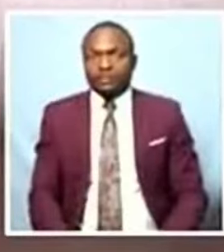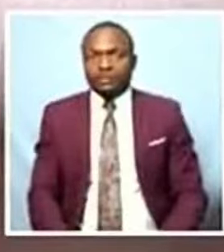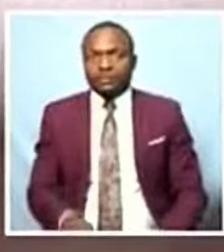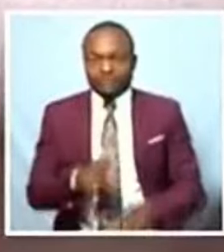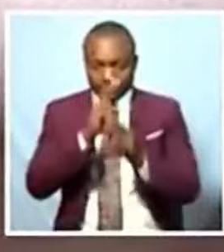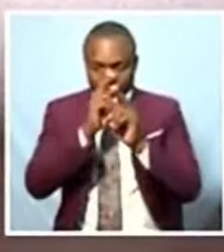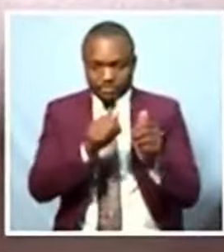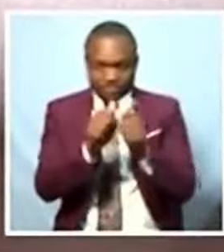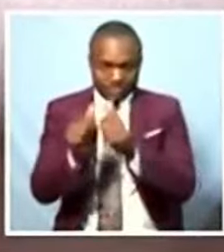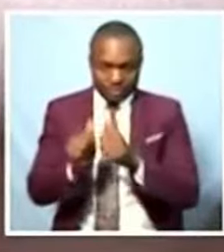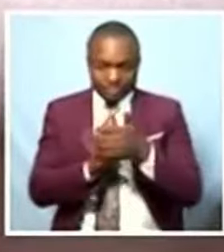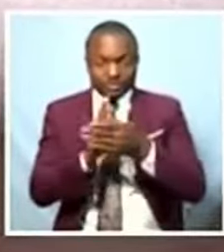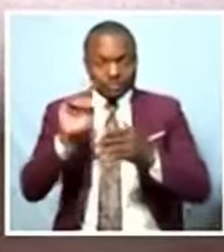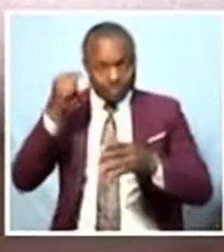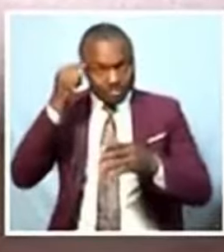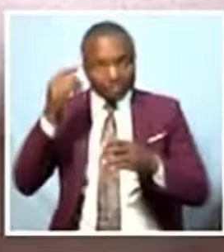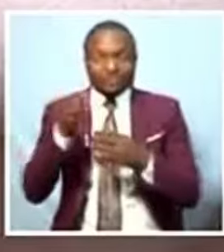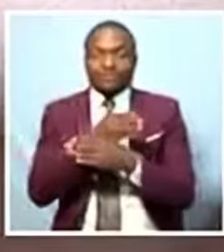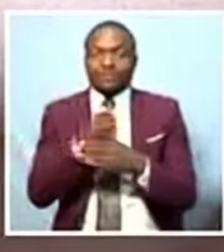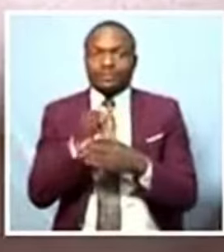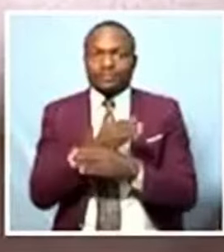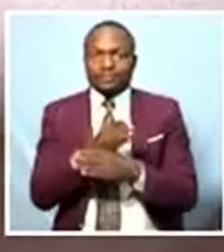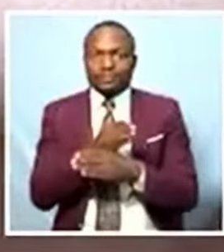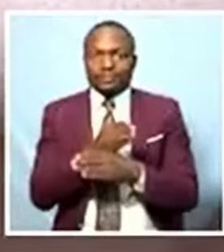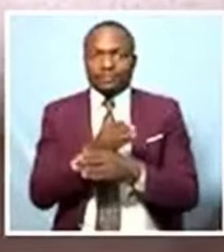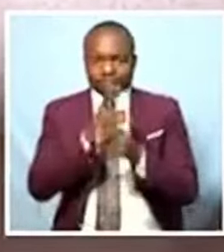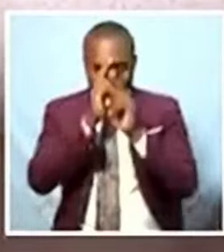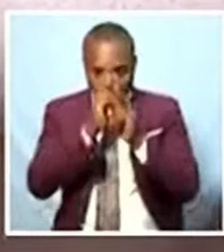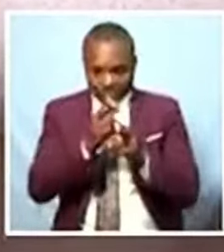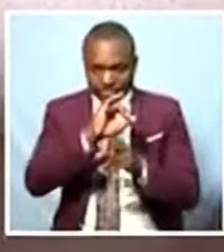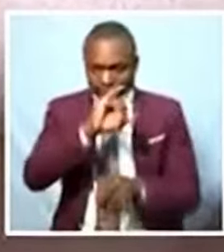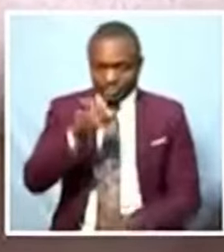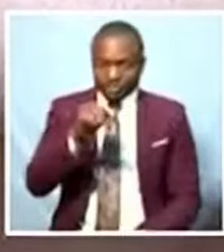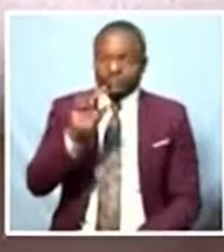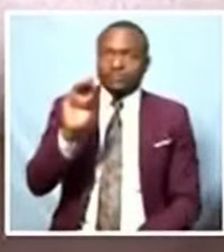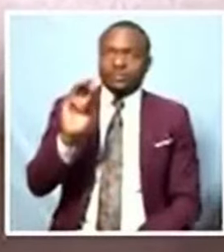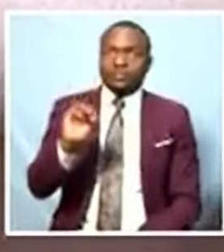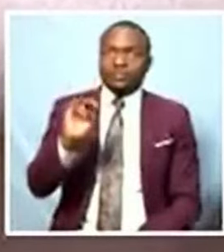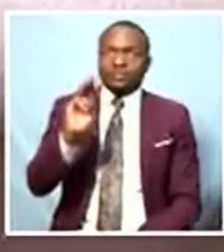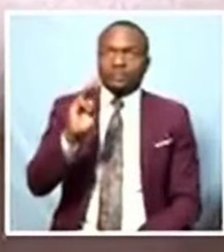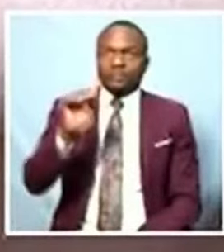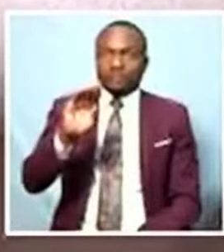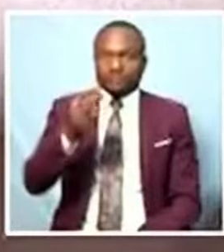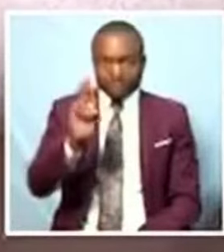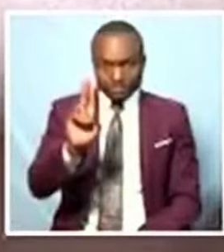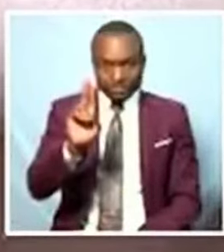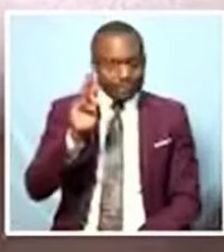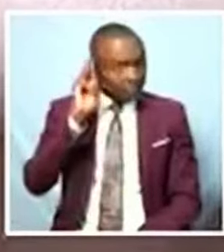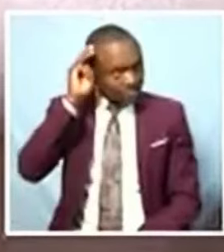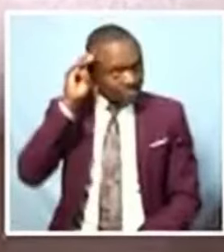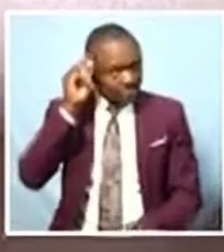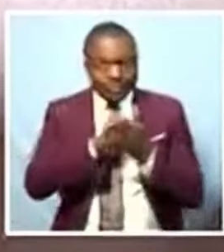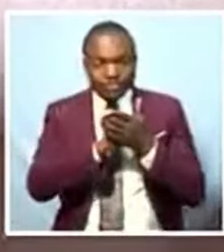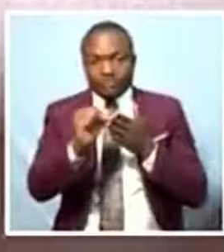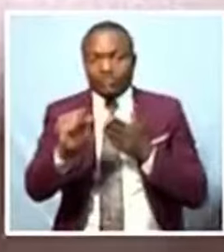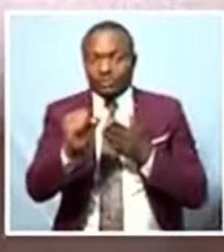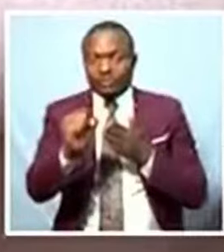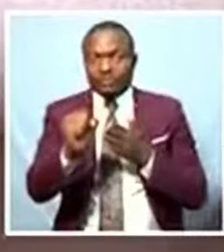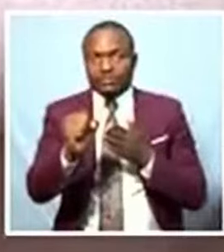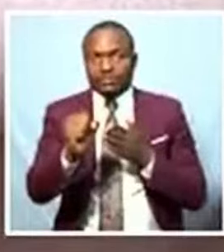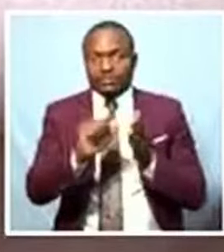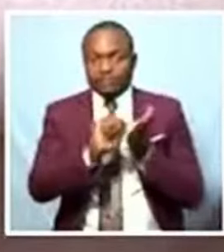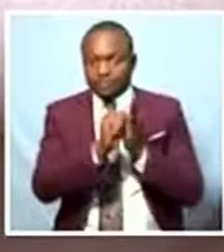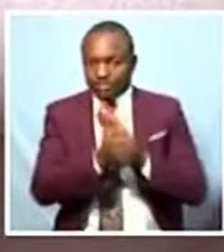acting leader of government business, that's Honorable Jack J. Mwimbu, and the ministerial statement was on the application of